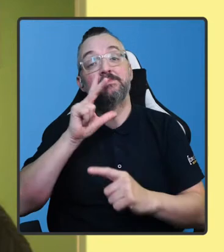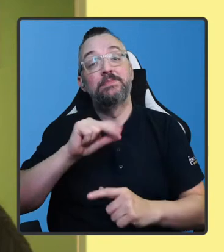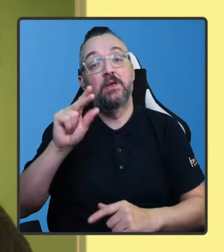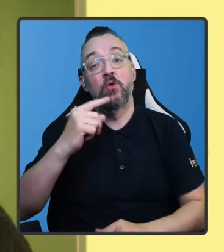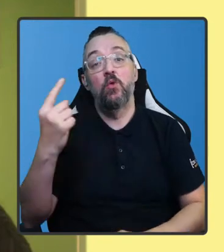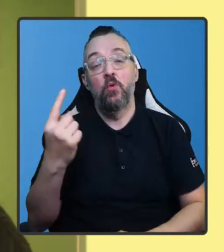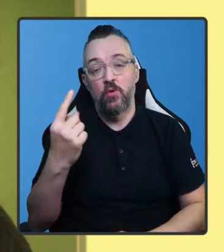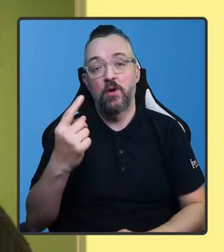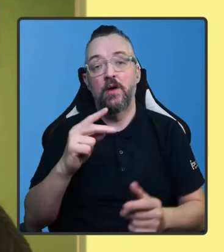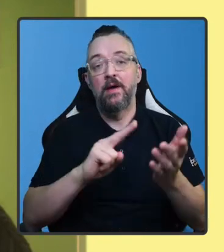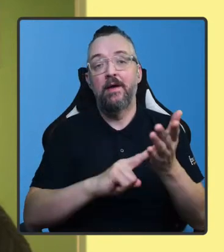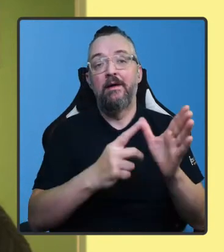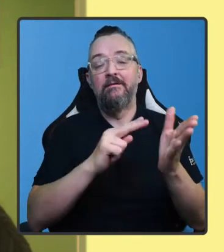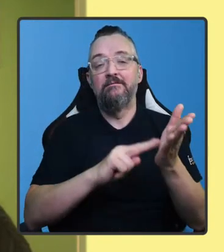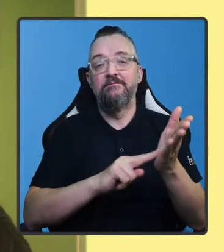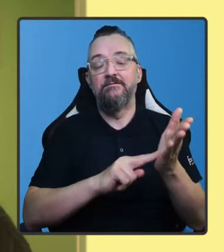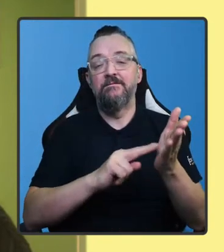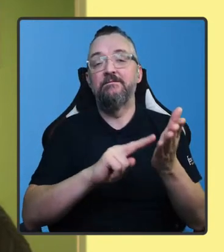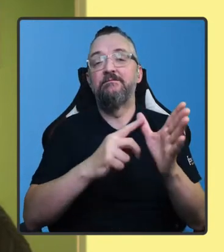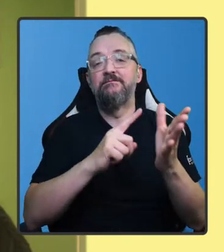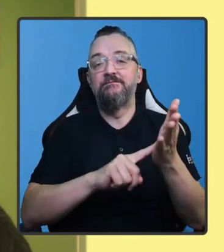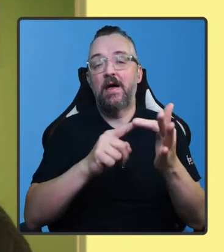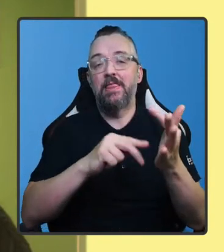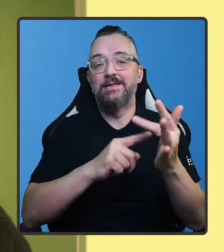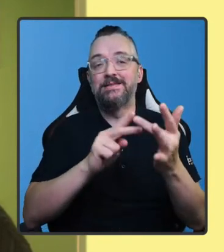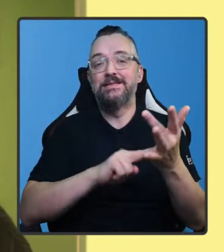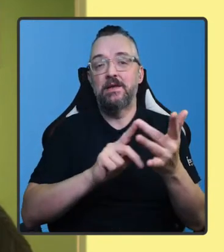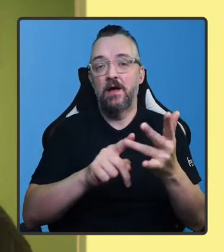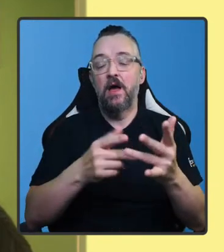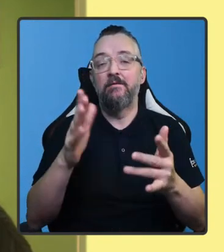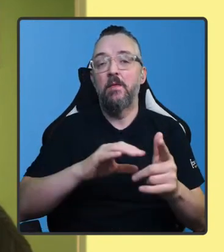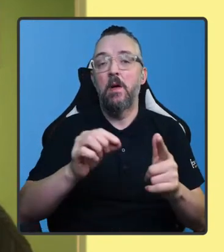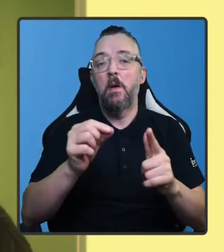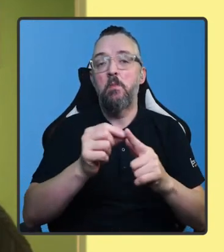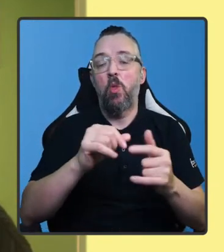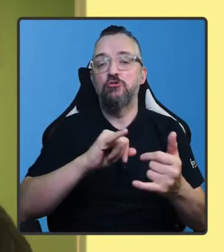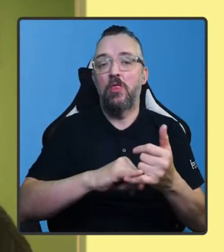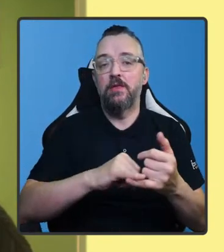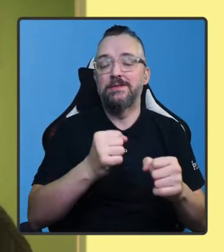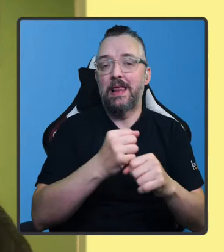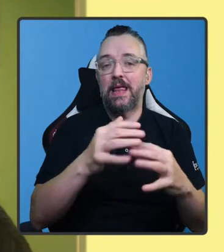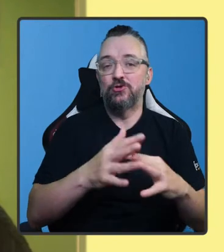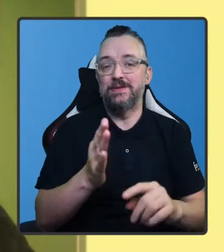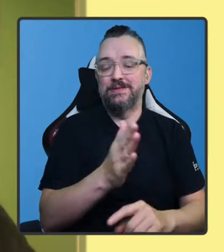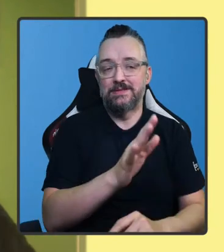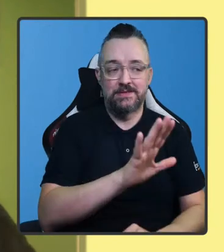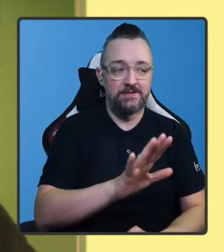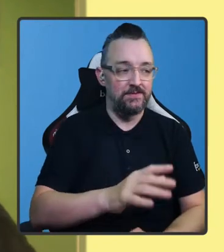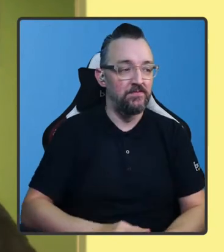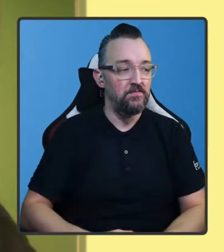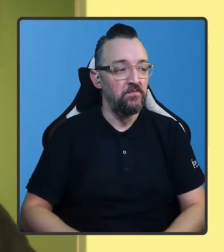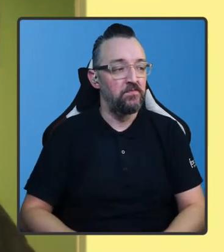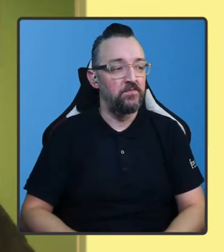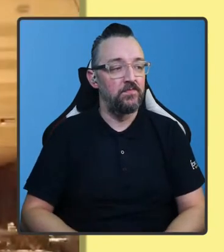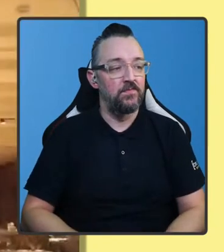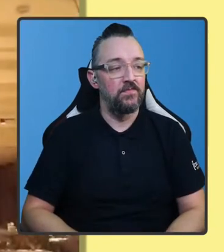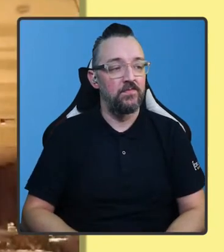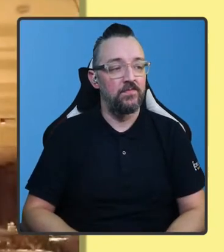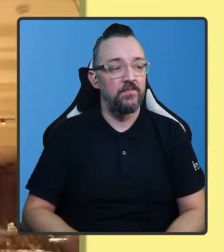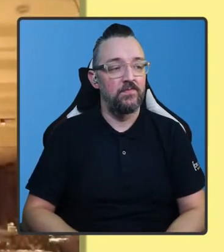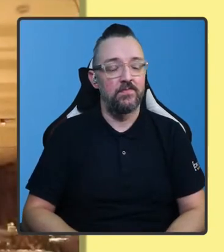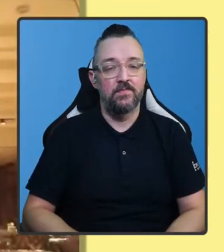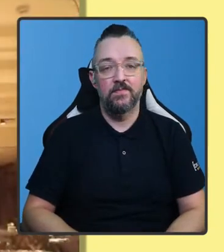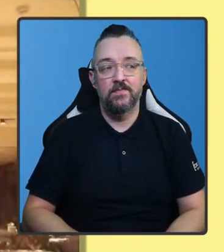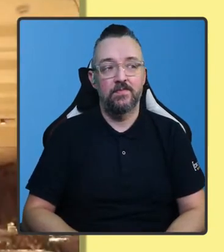is Valentina Cervera Clavel of Pollock Shields East Branch. So welcome, Valentina.